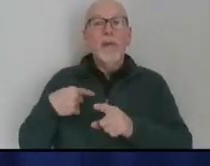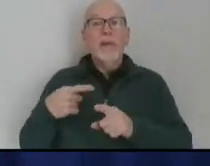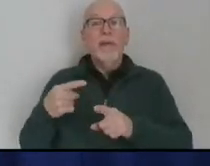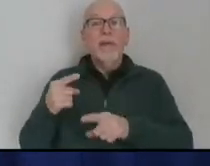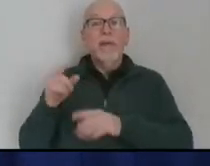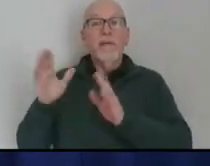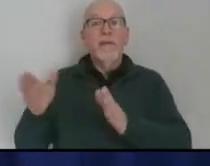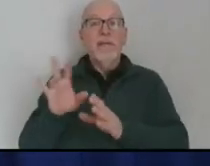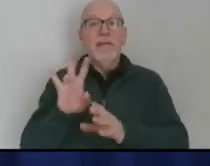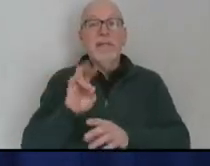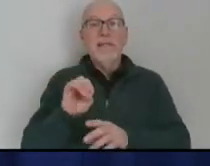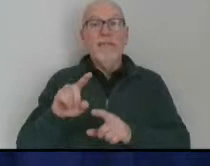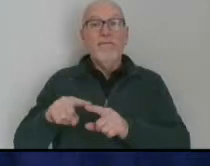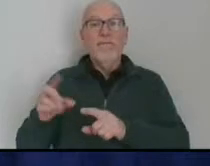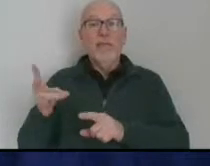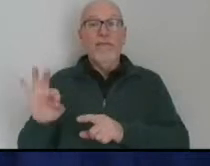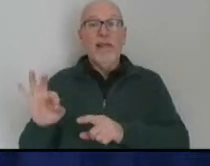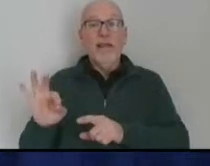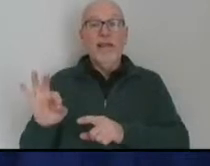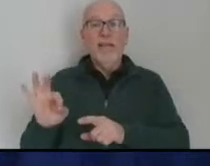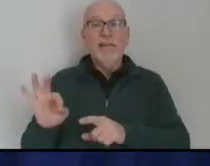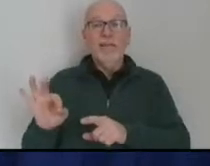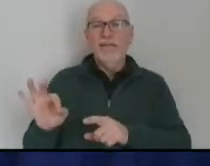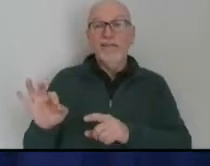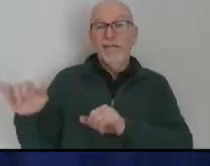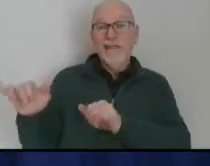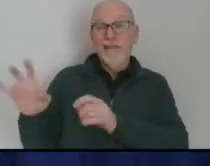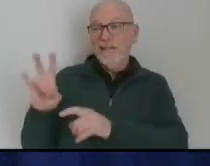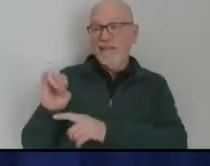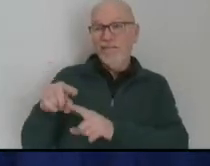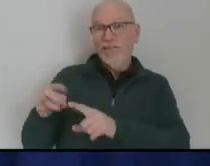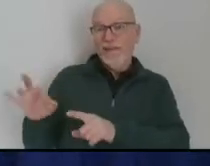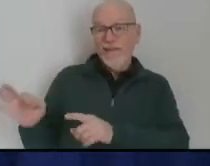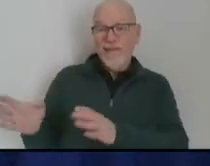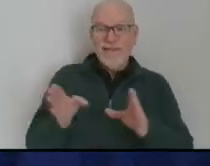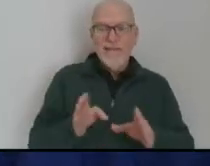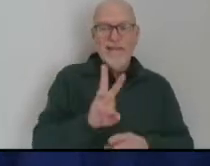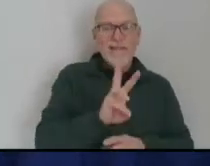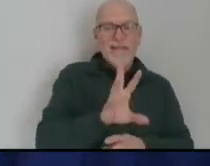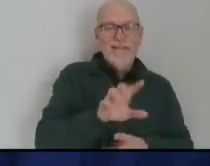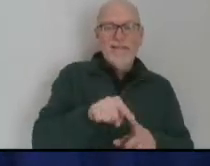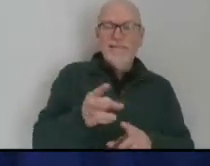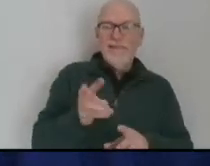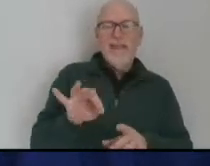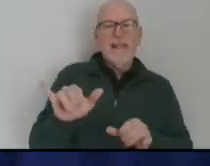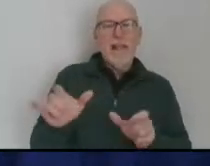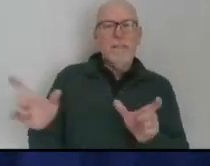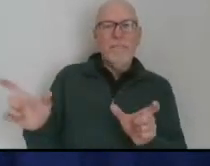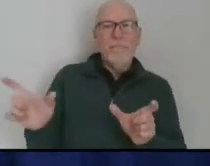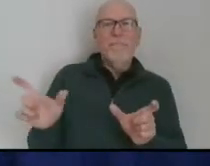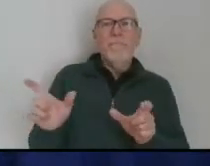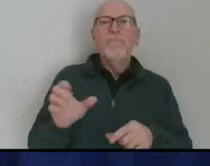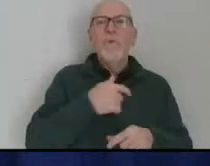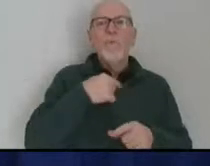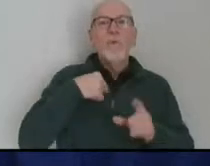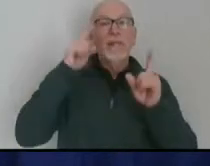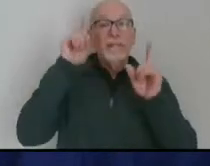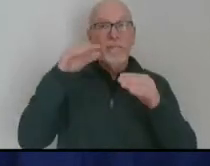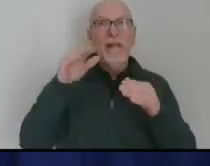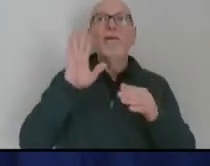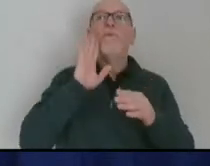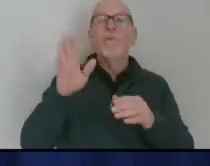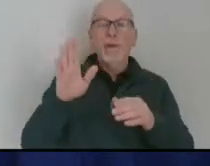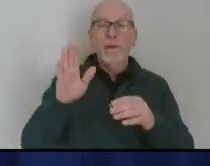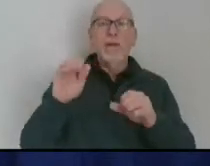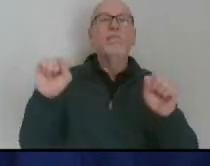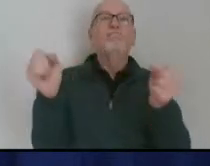the 70 to 79-year-old age group. So when we are ready to add this age group, we expect an influx, again, of